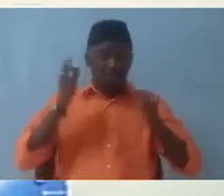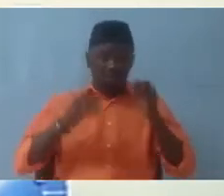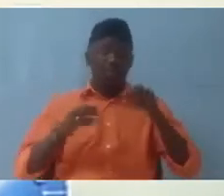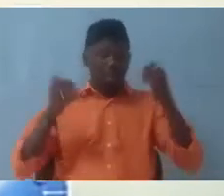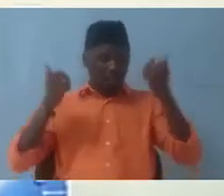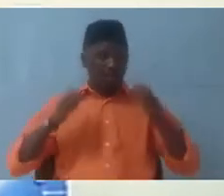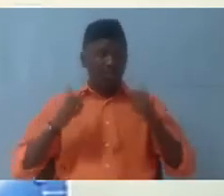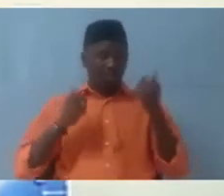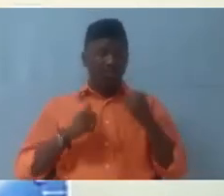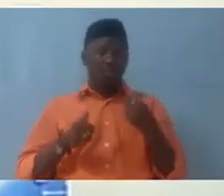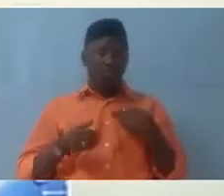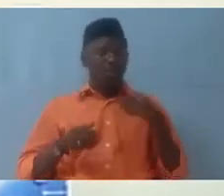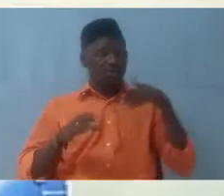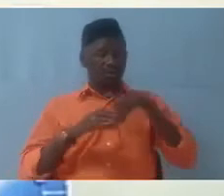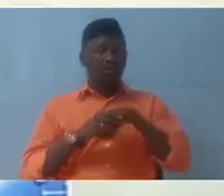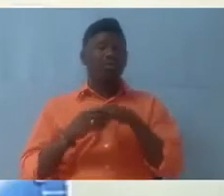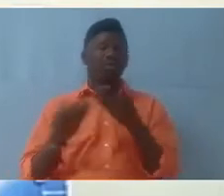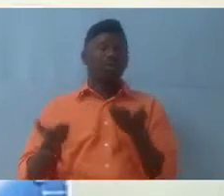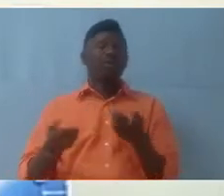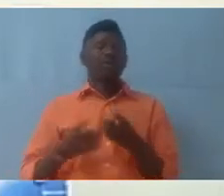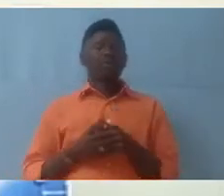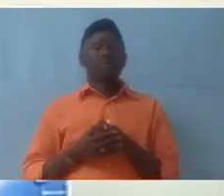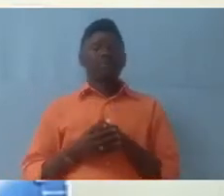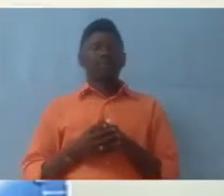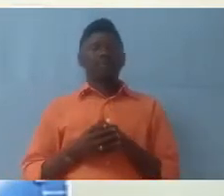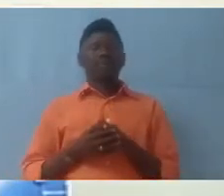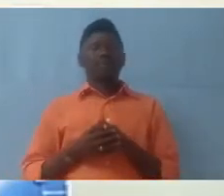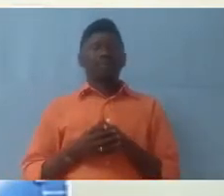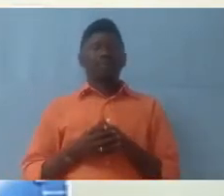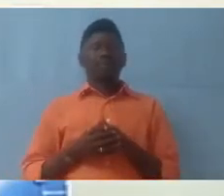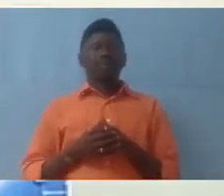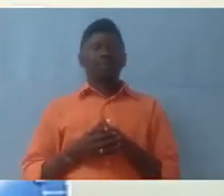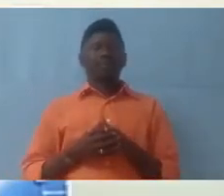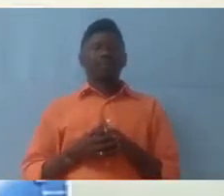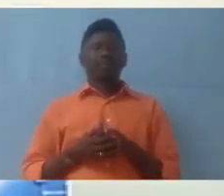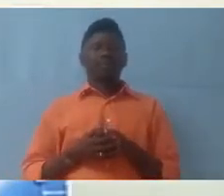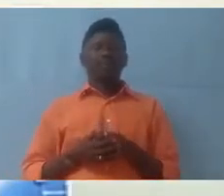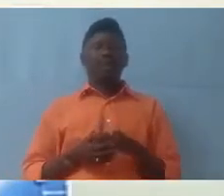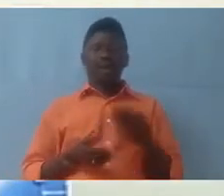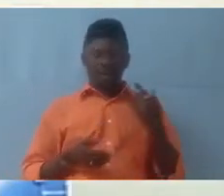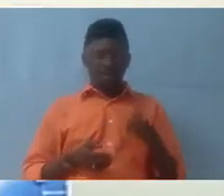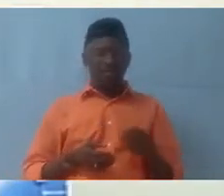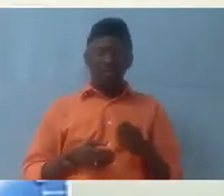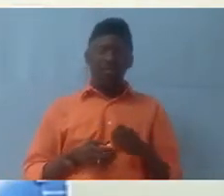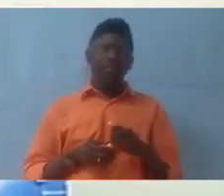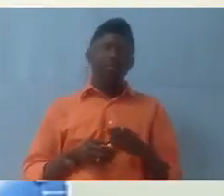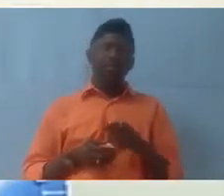bo xamné ni mëna am tefar yu ko yo xamné mën nañ fa aksi. And so the chief of justice at the time